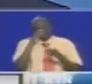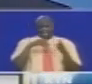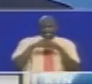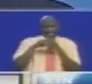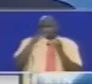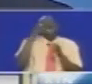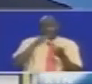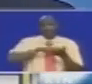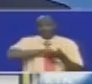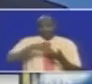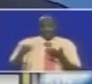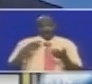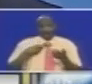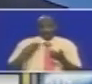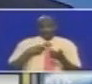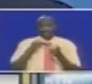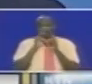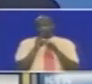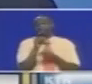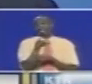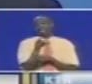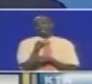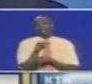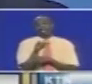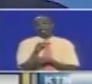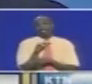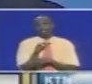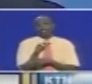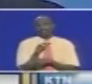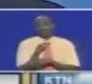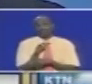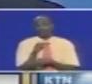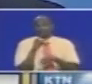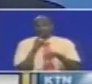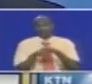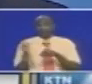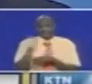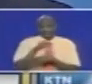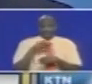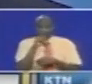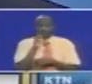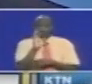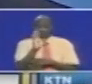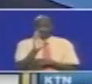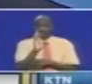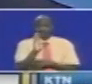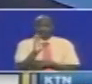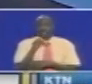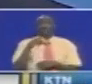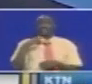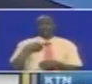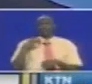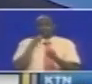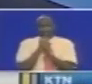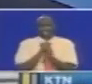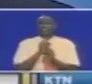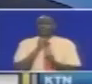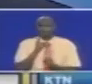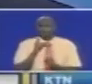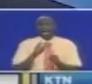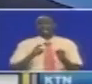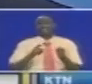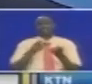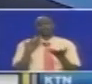of the result transmission. So, to come back to your question, it is to make sure that technologies which we